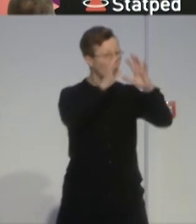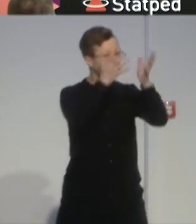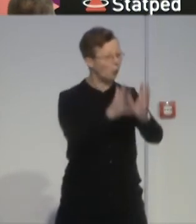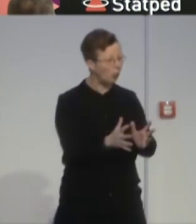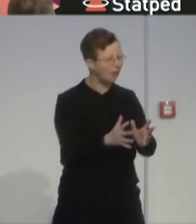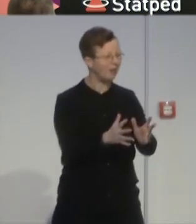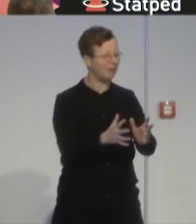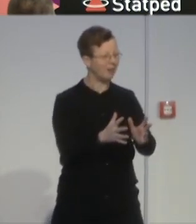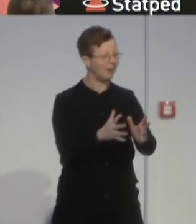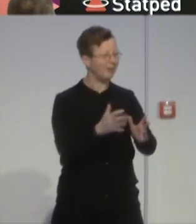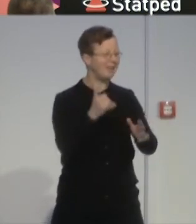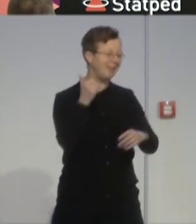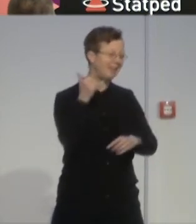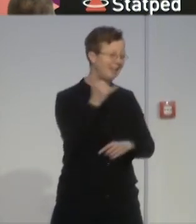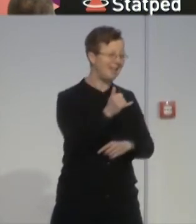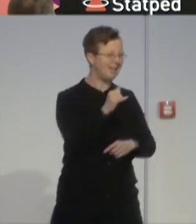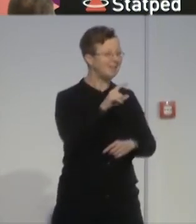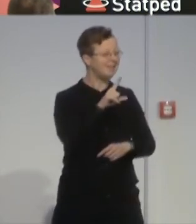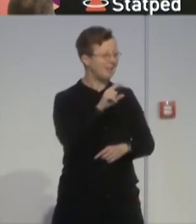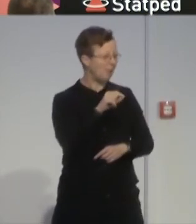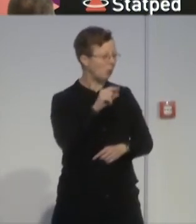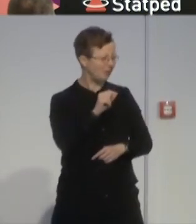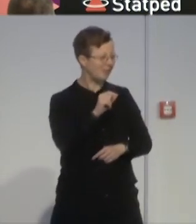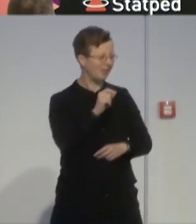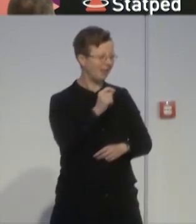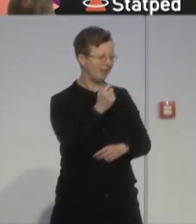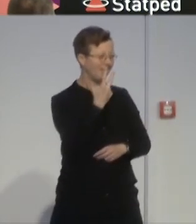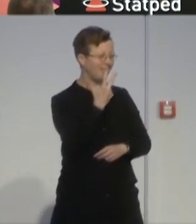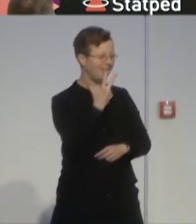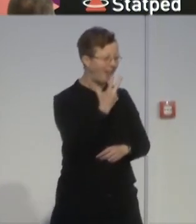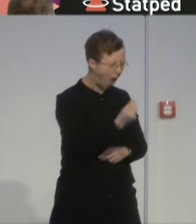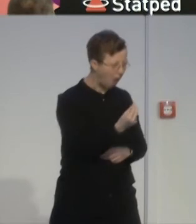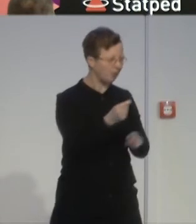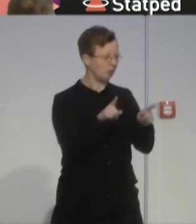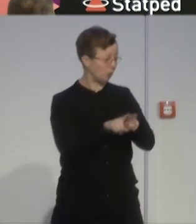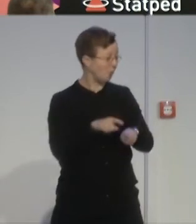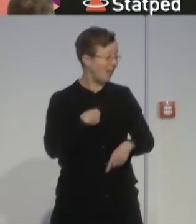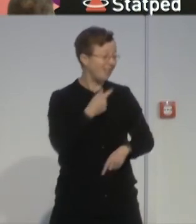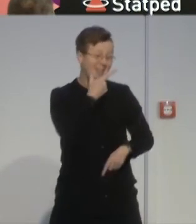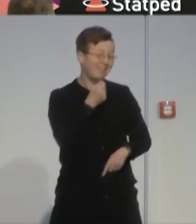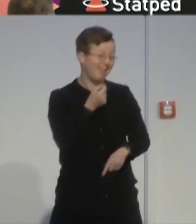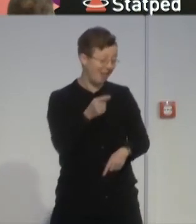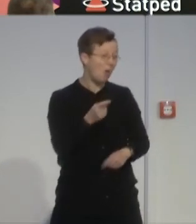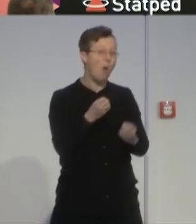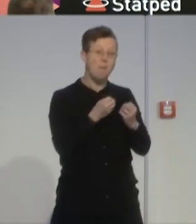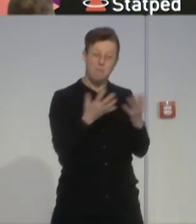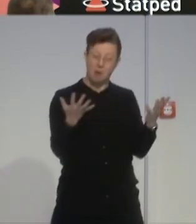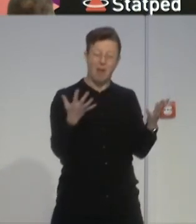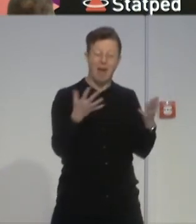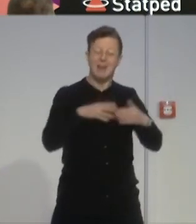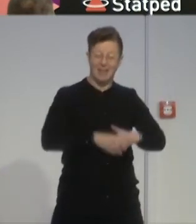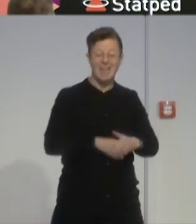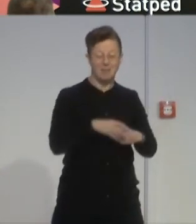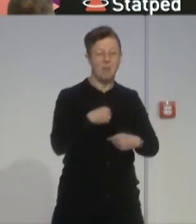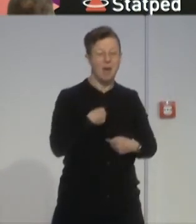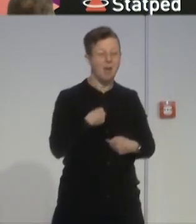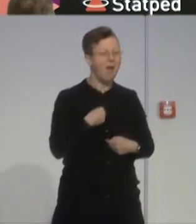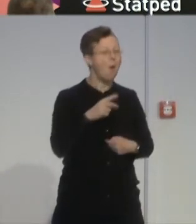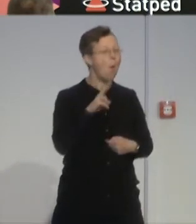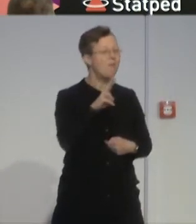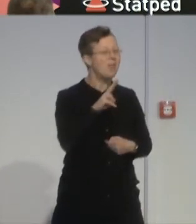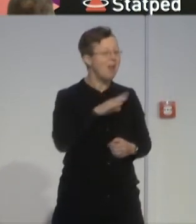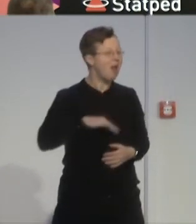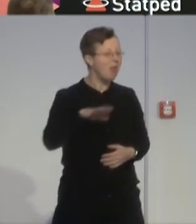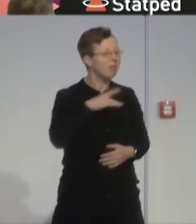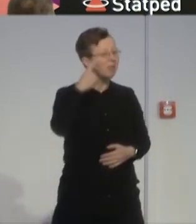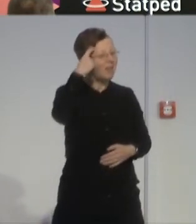sculpture of the semiotic triad, at least that I know about, and a lot of people agree. And Vigeland was